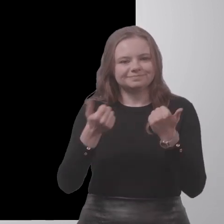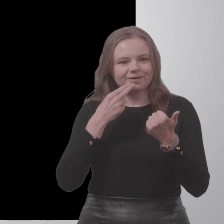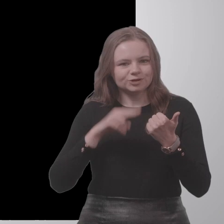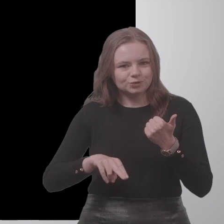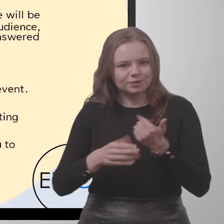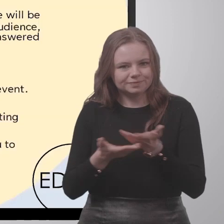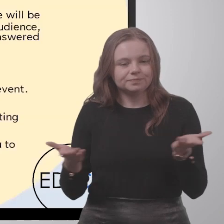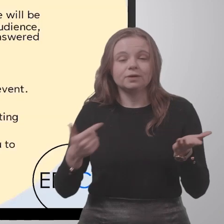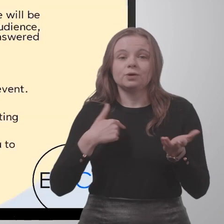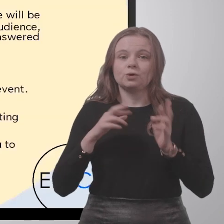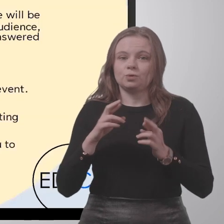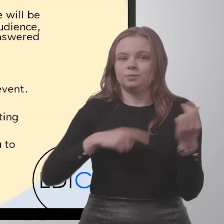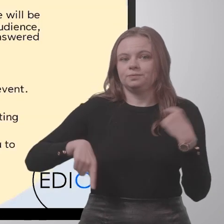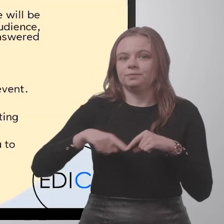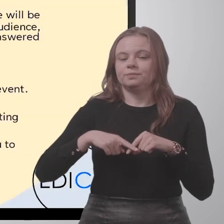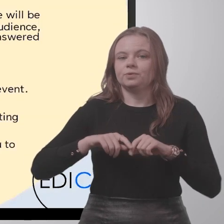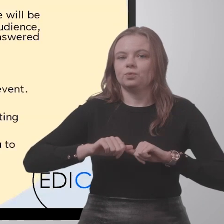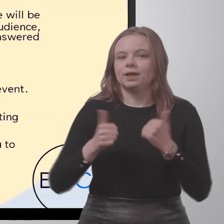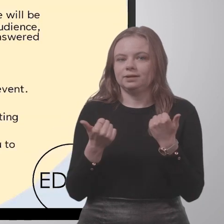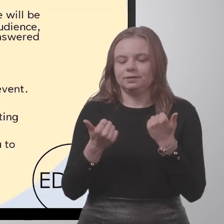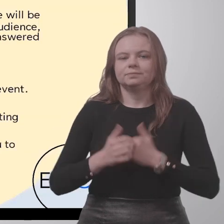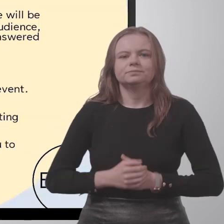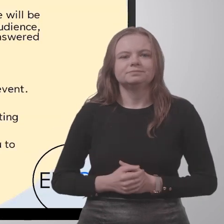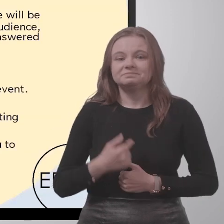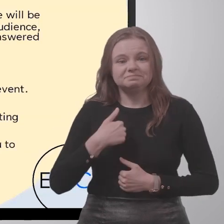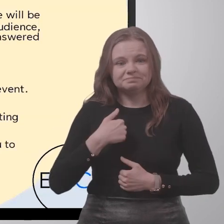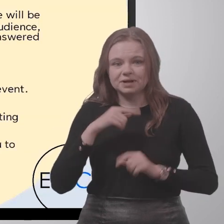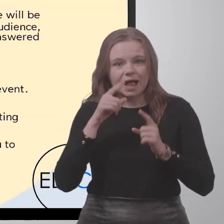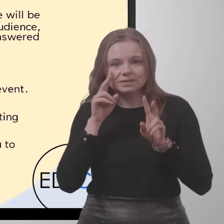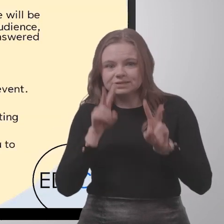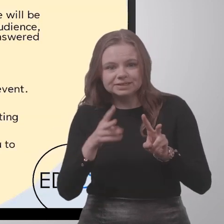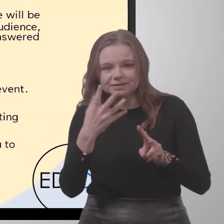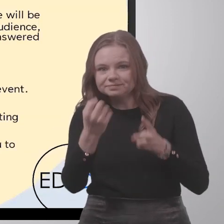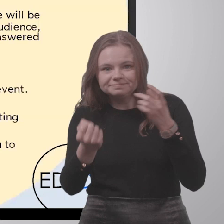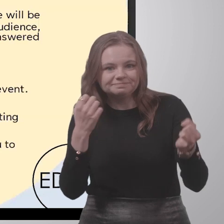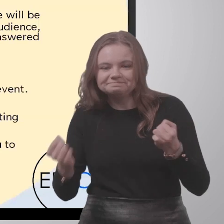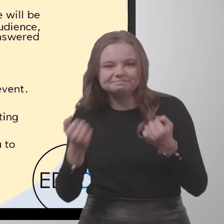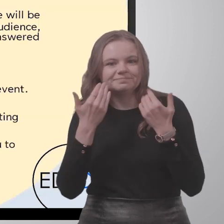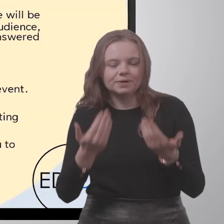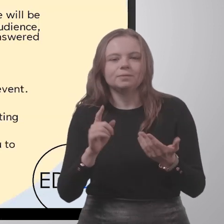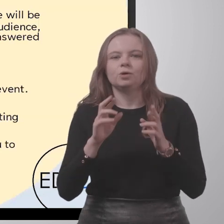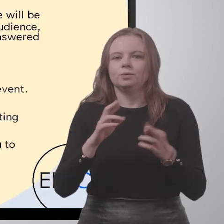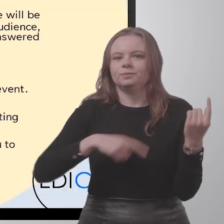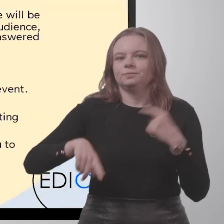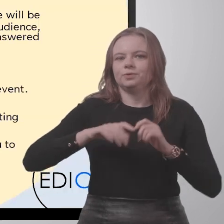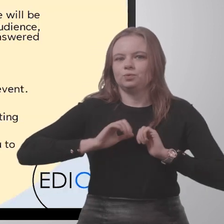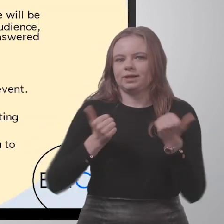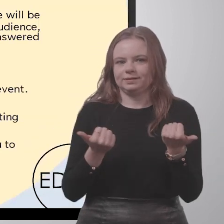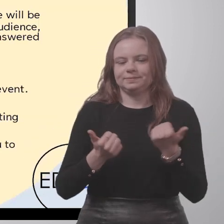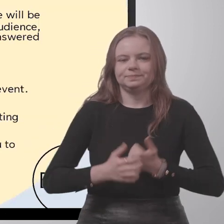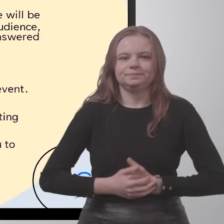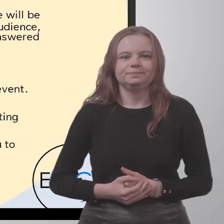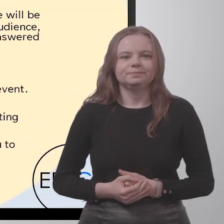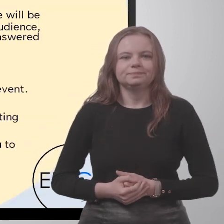Good afternoon, everyone. I hope you're all keeping well. I can't really tell because I can't see anybody, but I'm really hoping everyone's